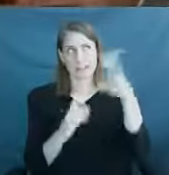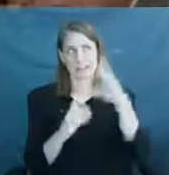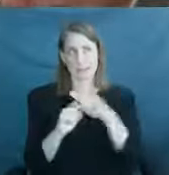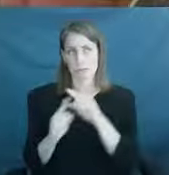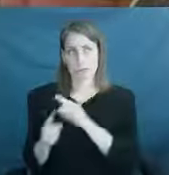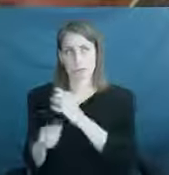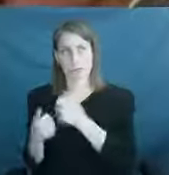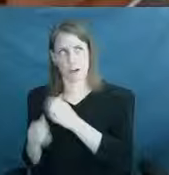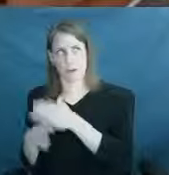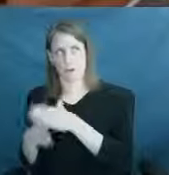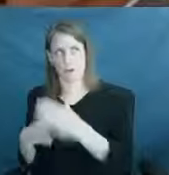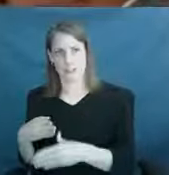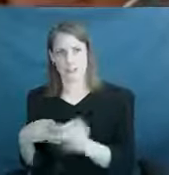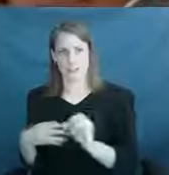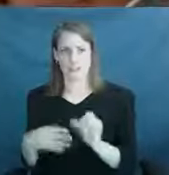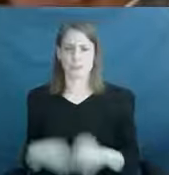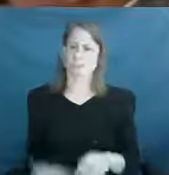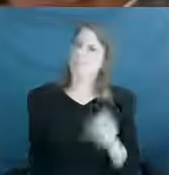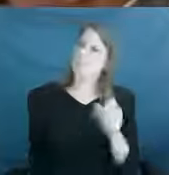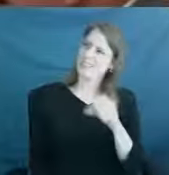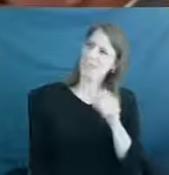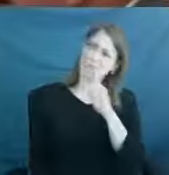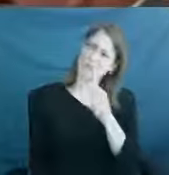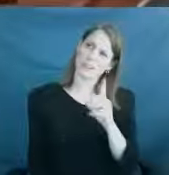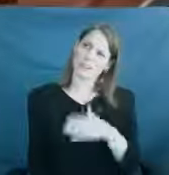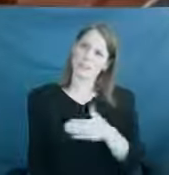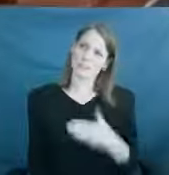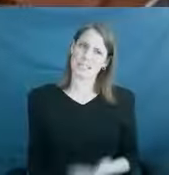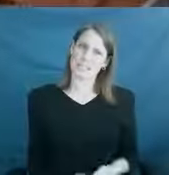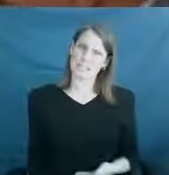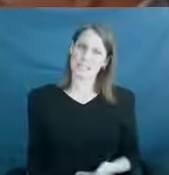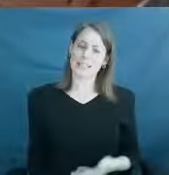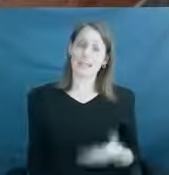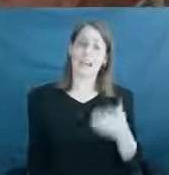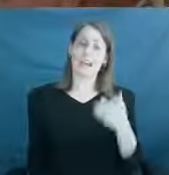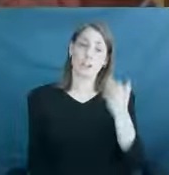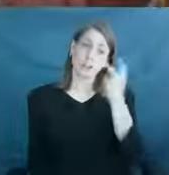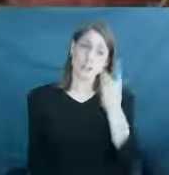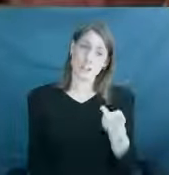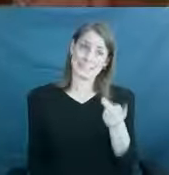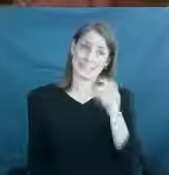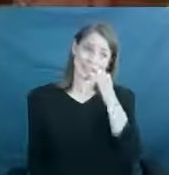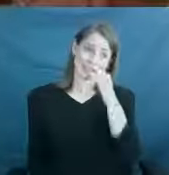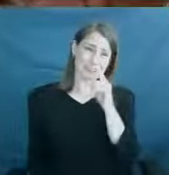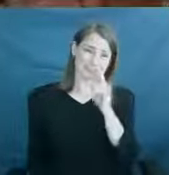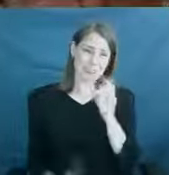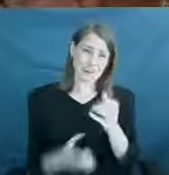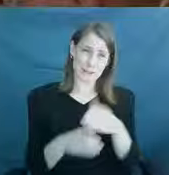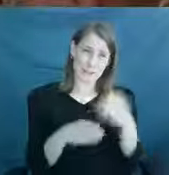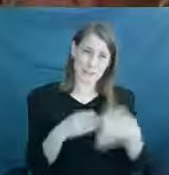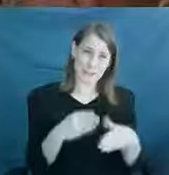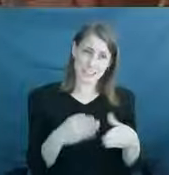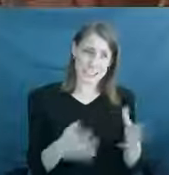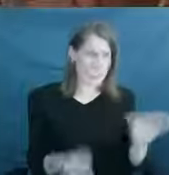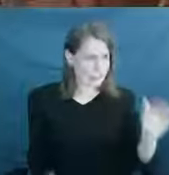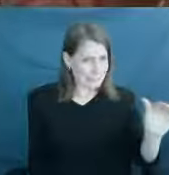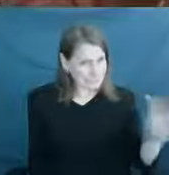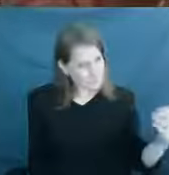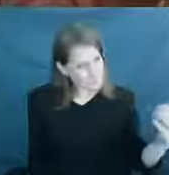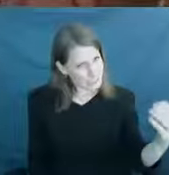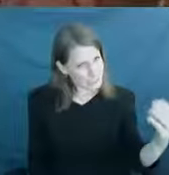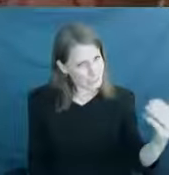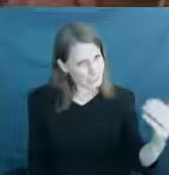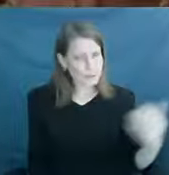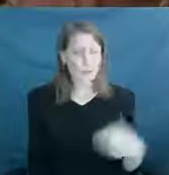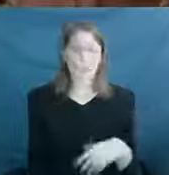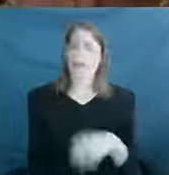And I can almost feel myself being that kid. I'm looking at the teacher, but I'm still trying just to finish off that. I find it's really upsetting when you're